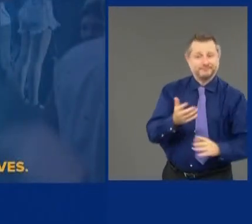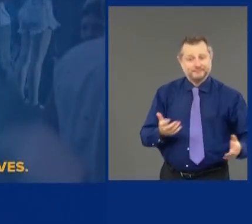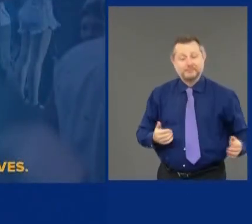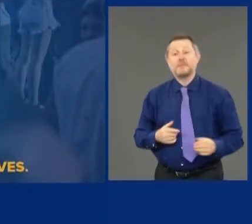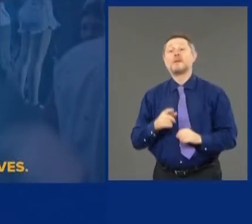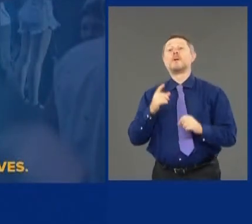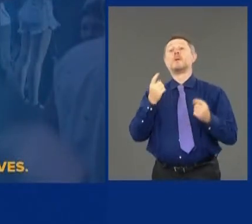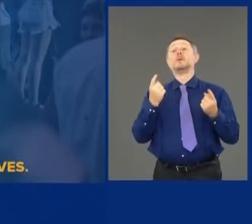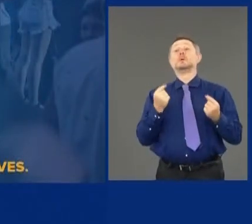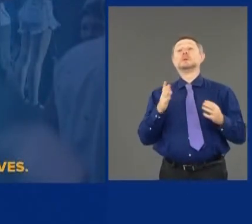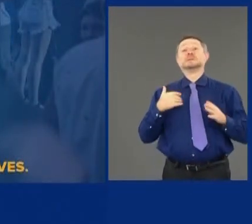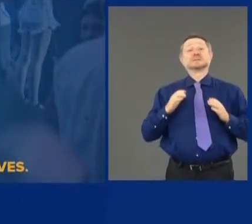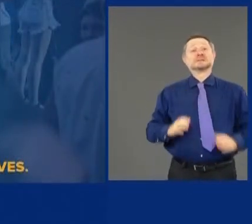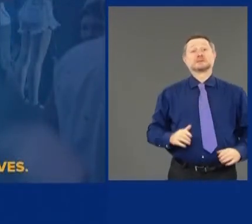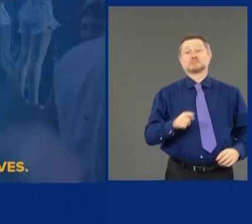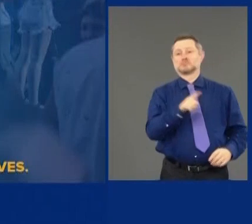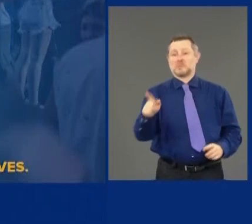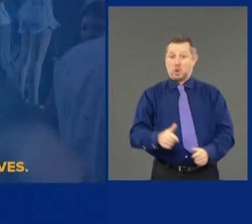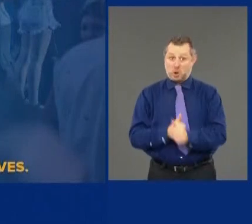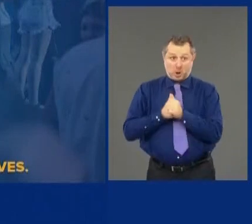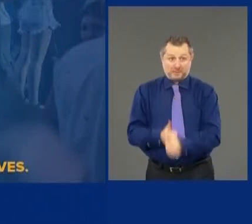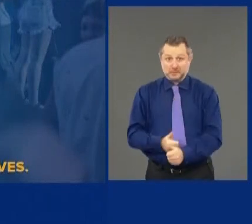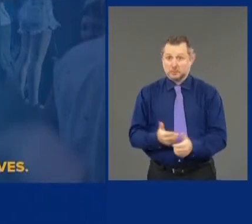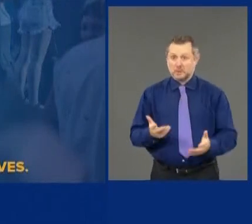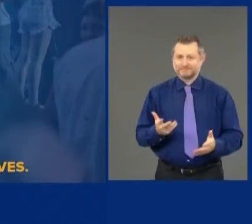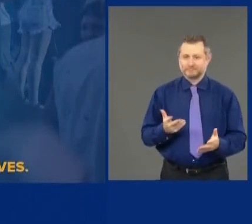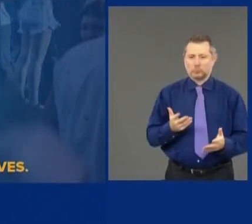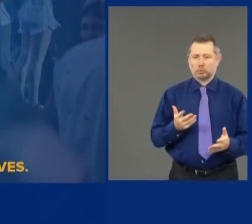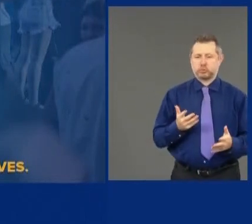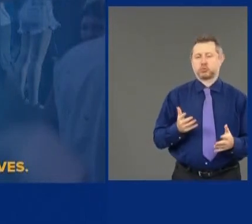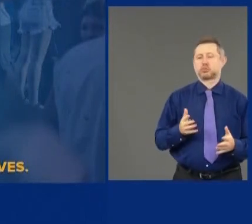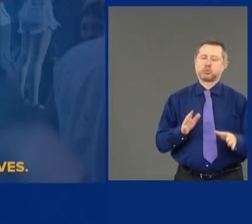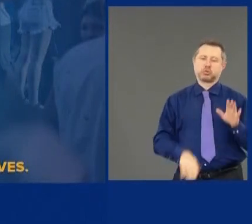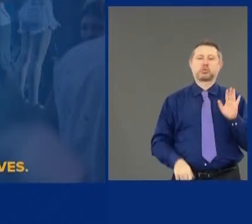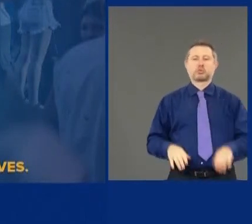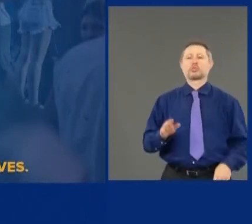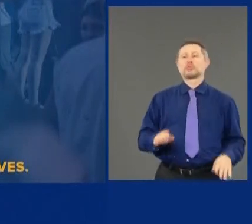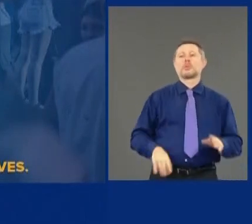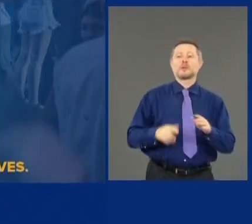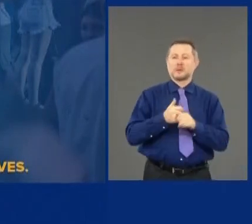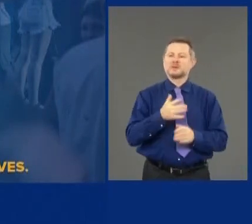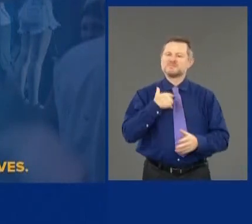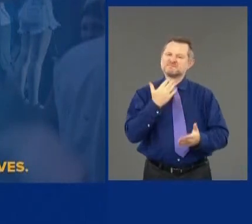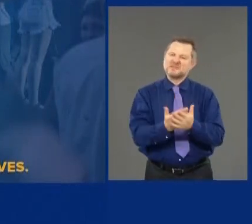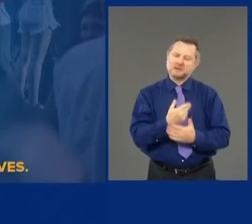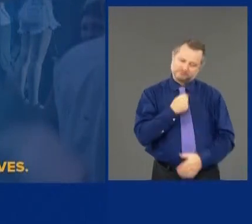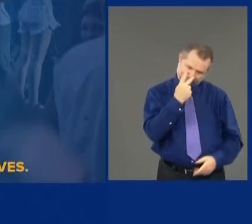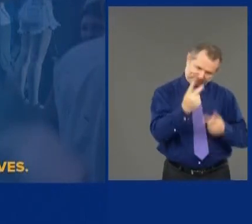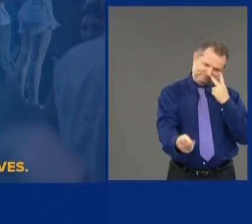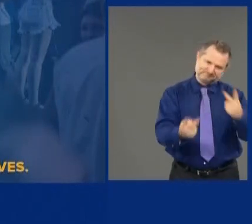Citizen compliance is slipping. That is a fact. That is a fact.